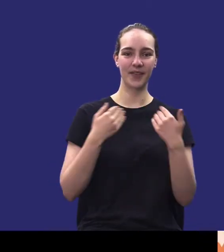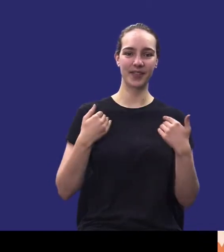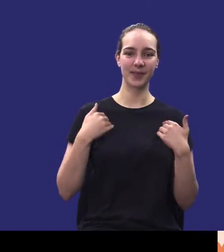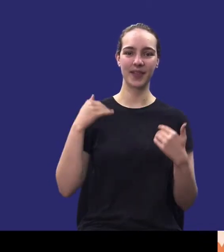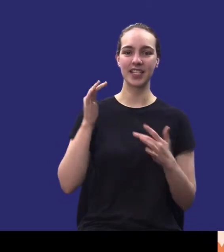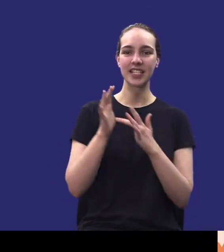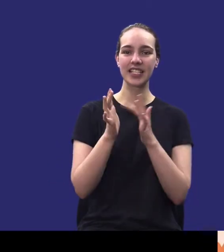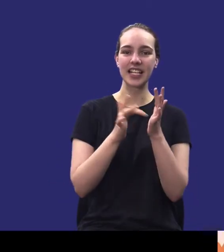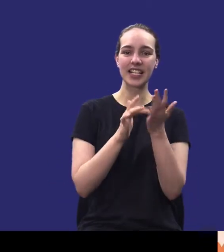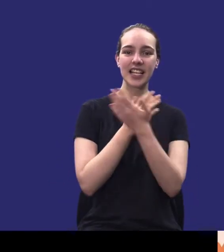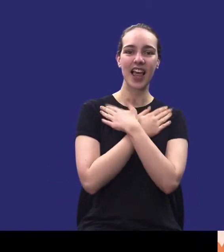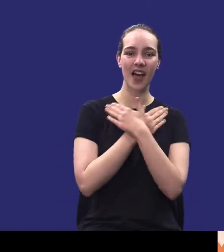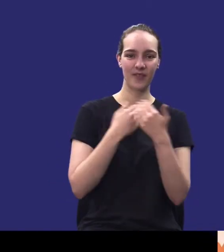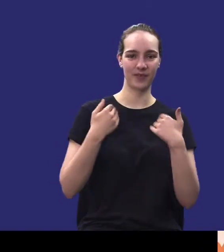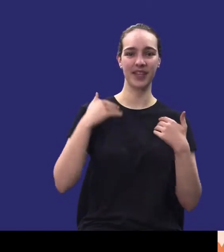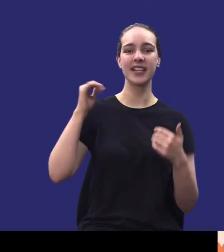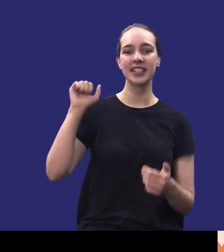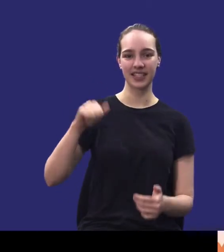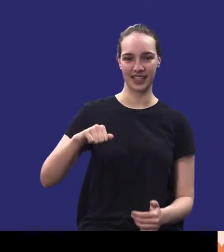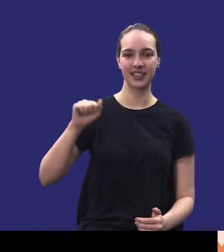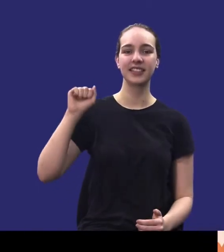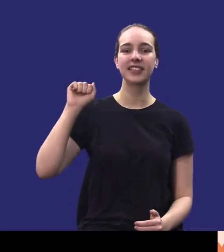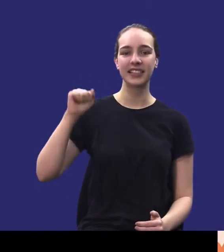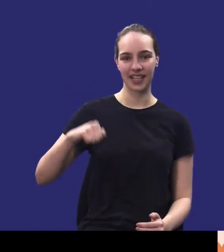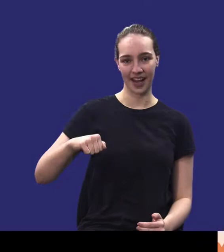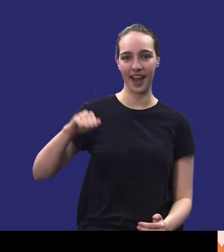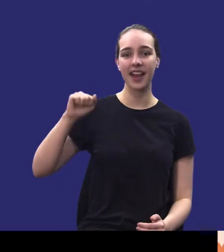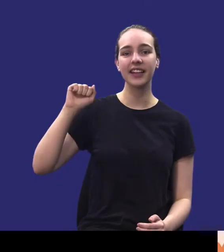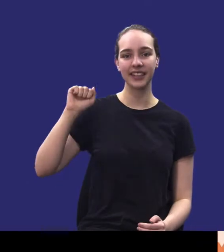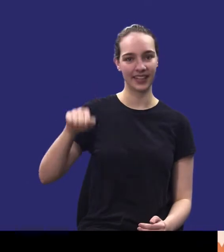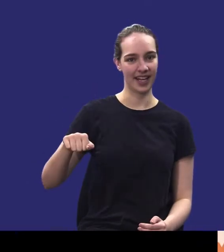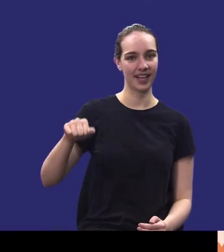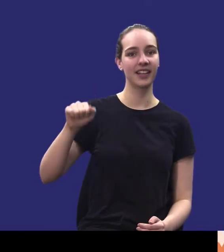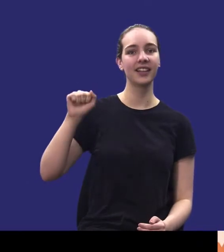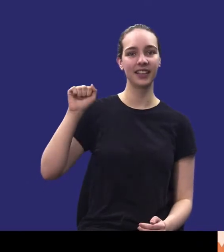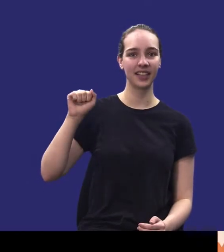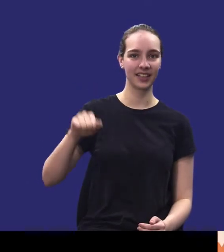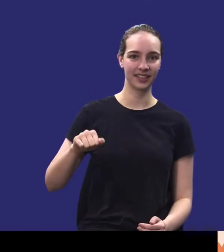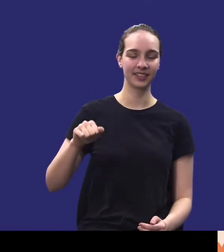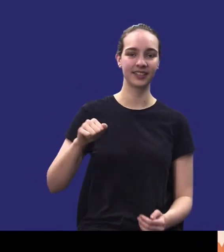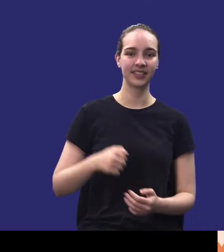Jesus loves me. Jesus loves me. Yeah.